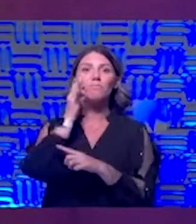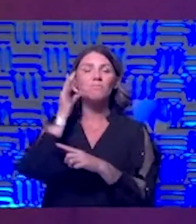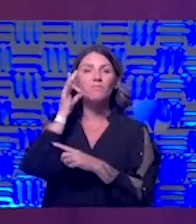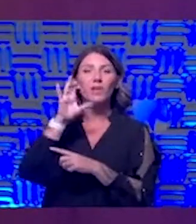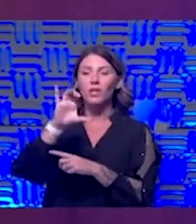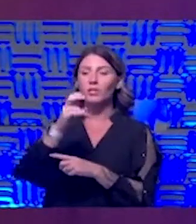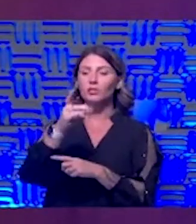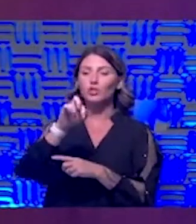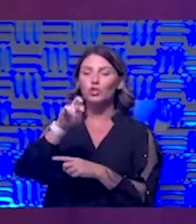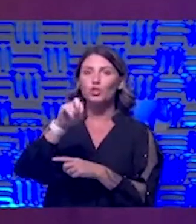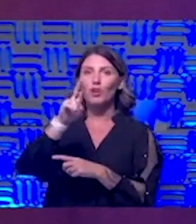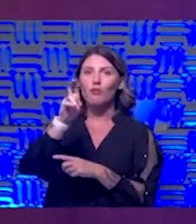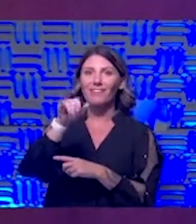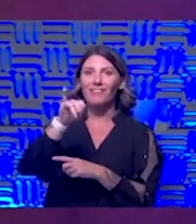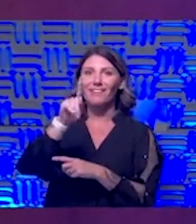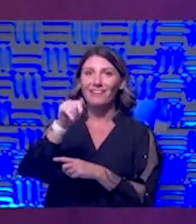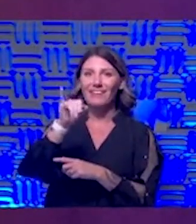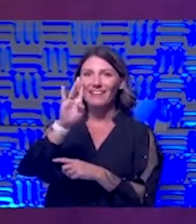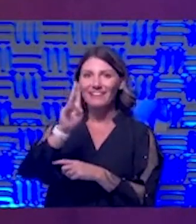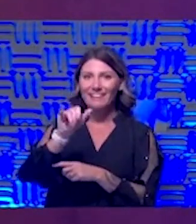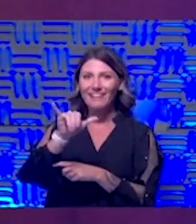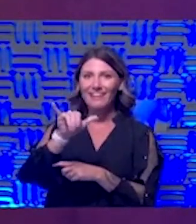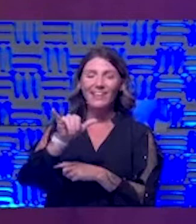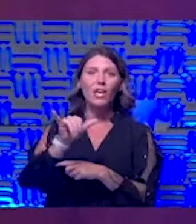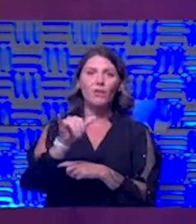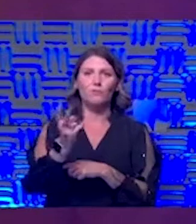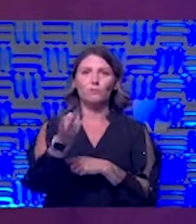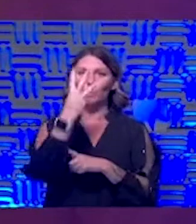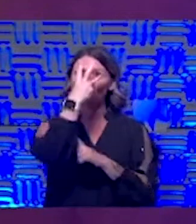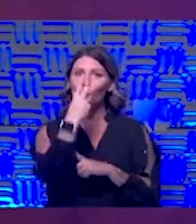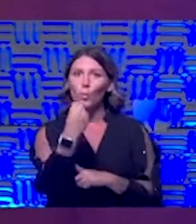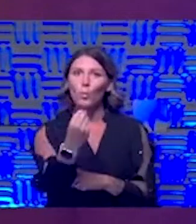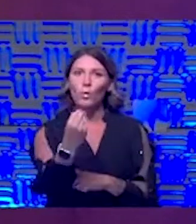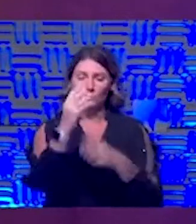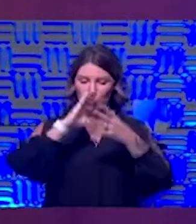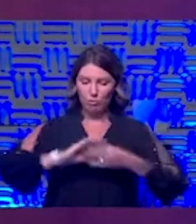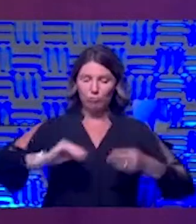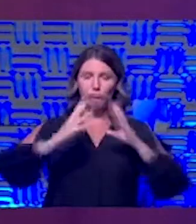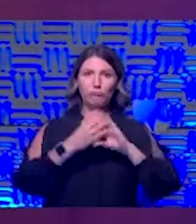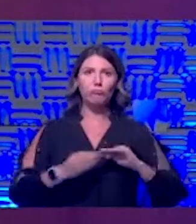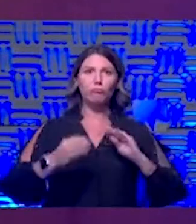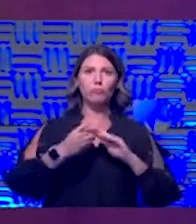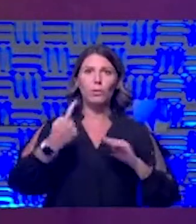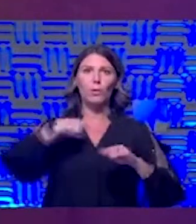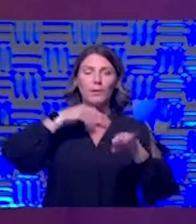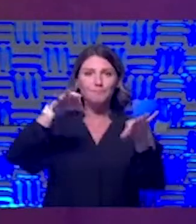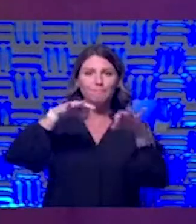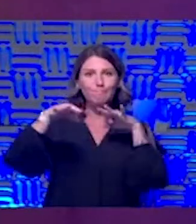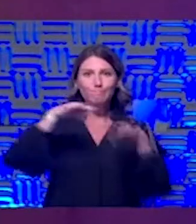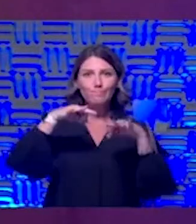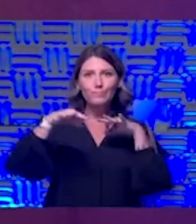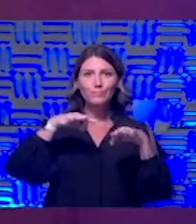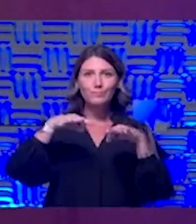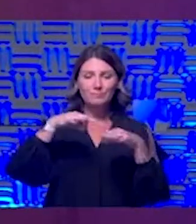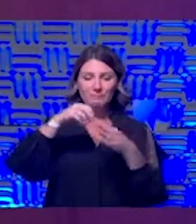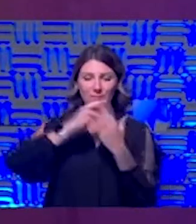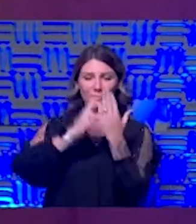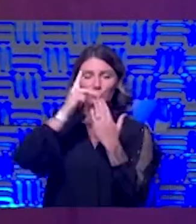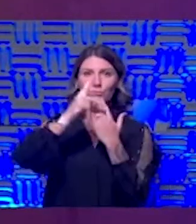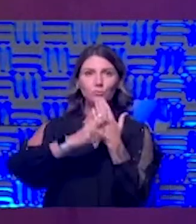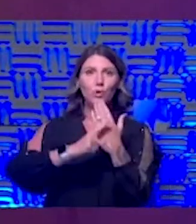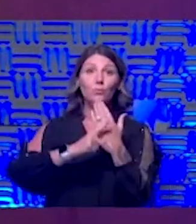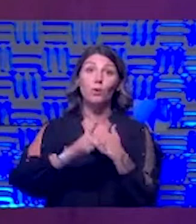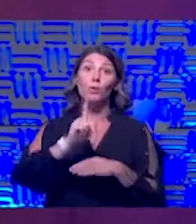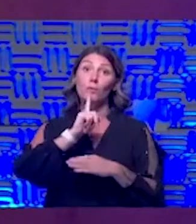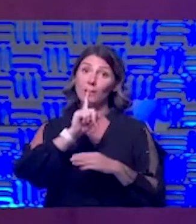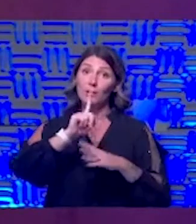two wolves, and so it's a story that we tell in our program. And really, the Battle Within was founded by over 100